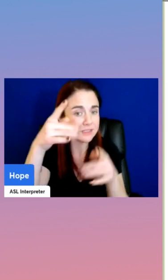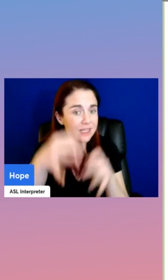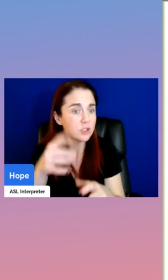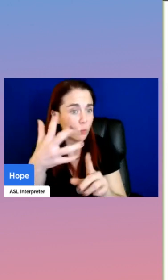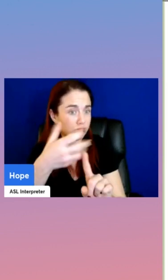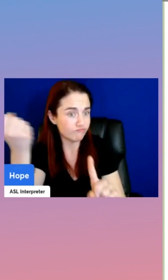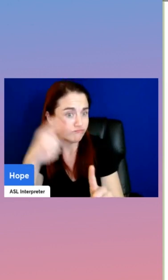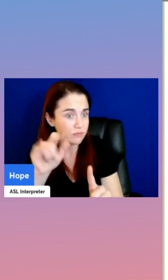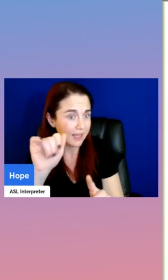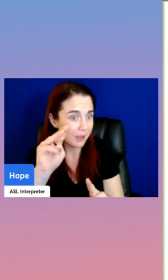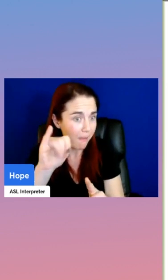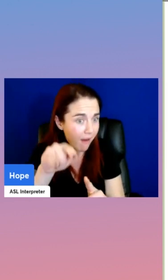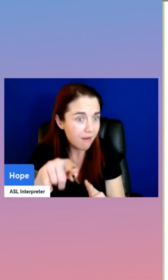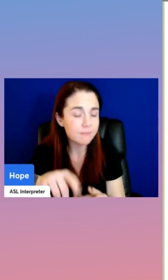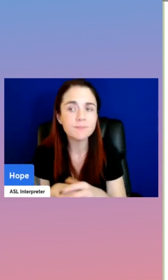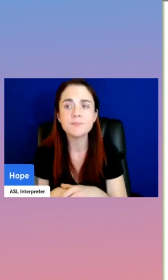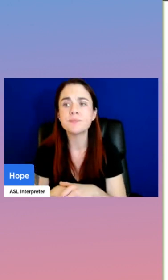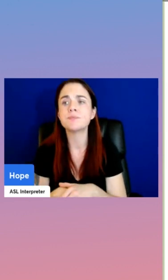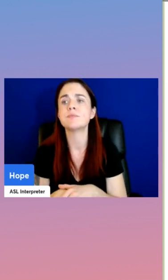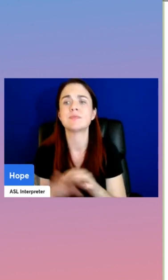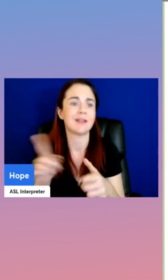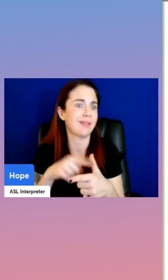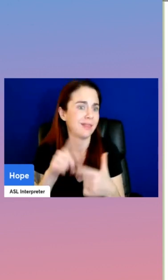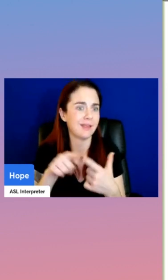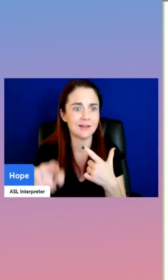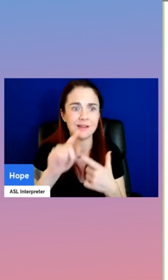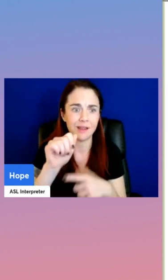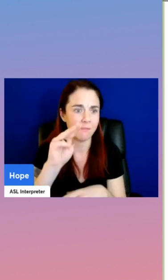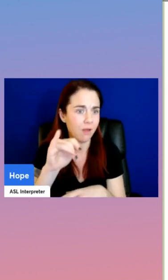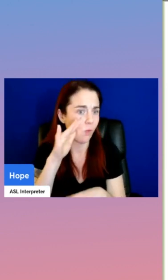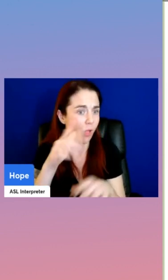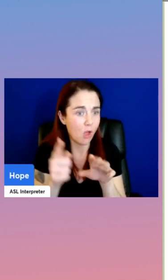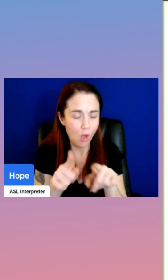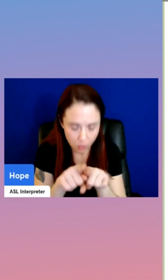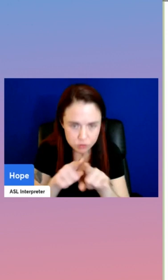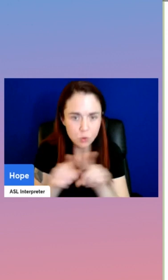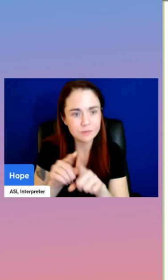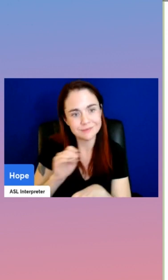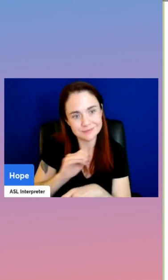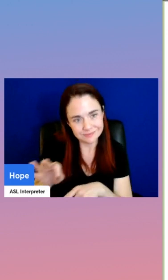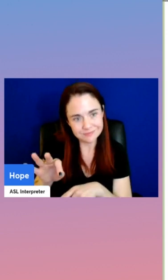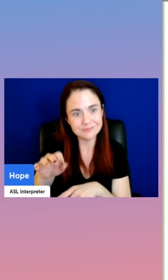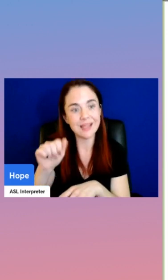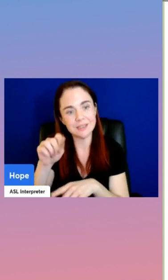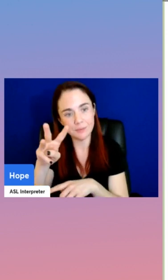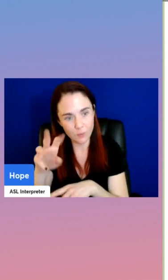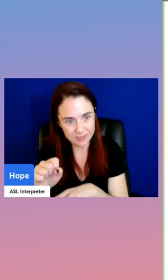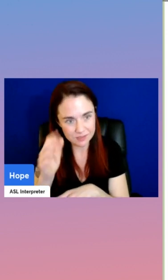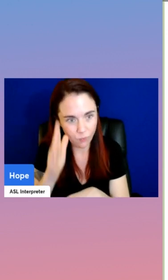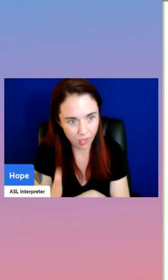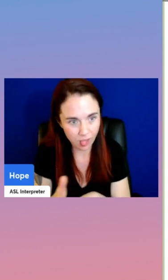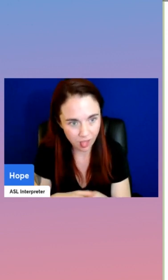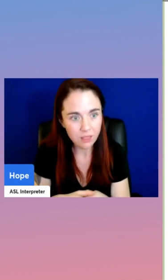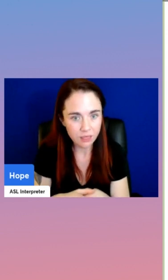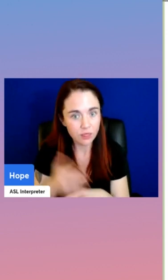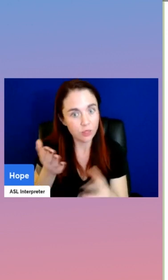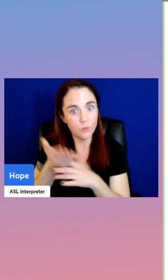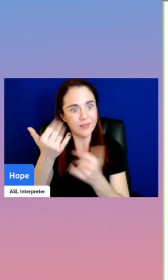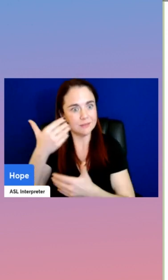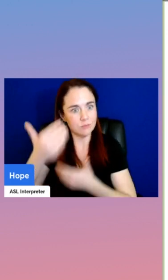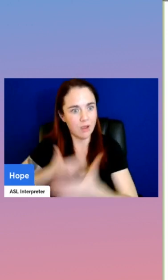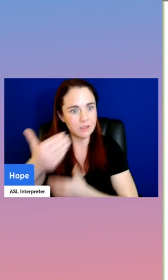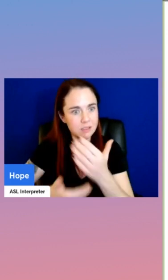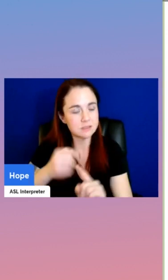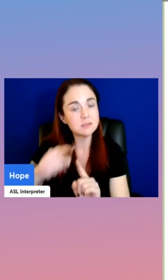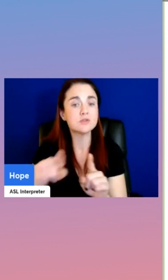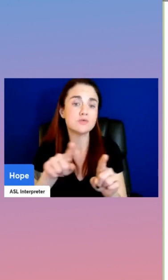AMI, then this AMI will be also disabled in AWS through this event-driven processing. And what's also